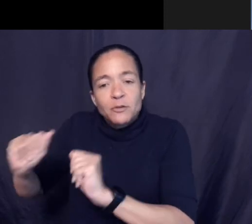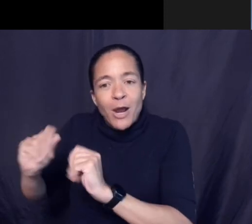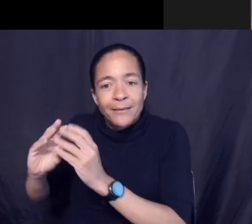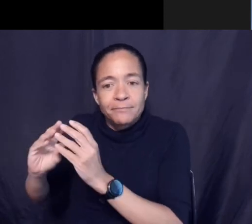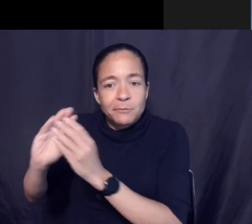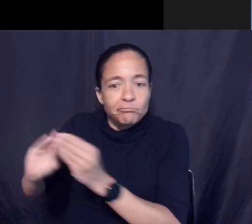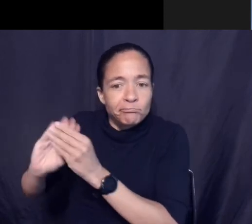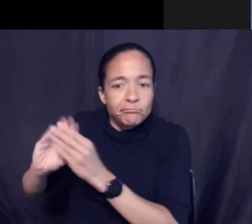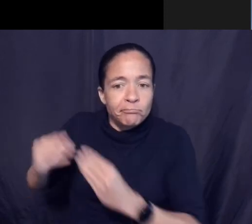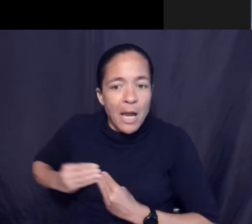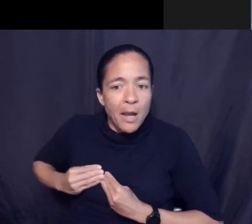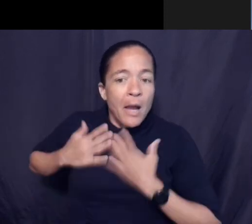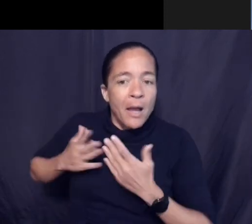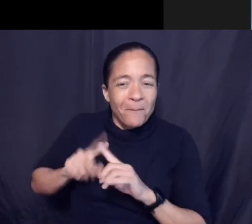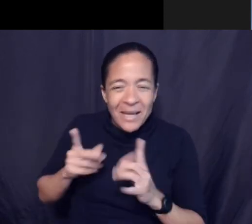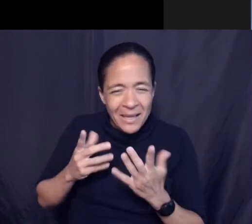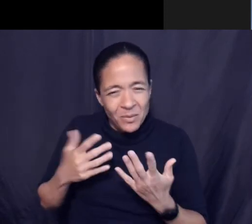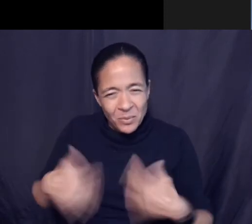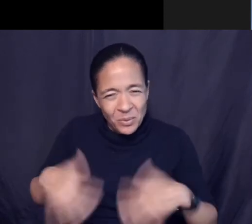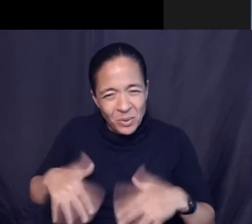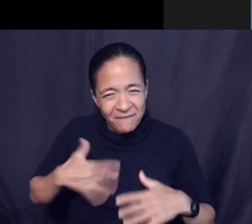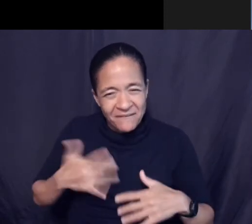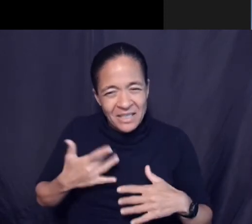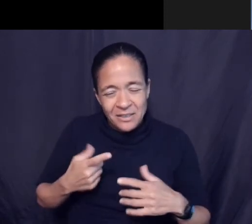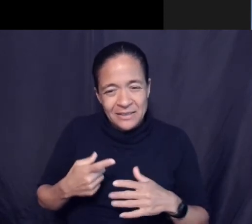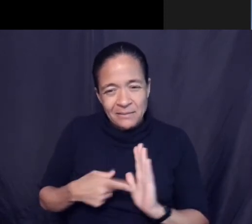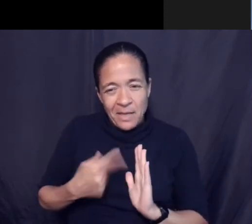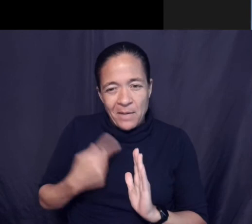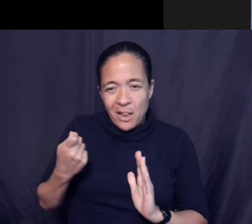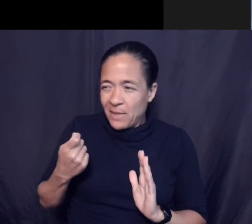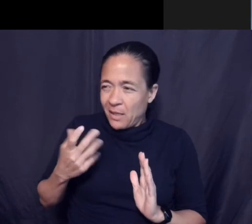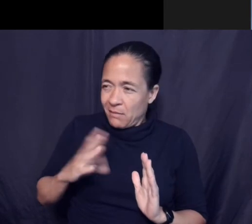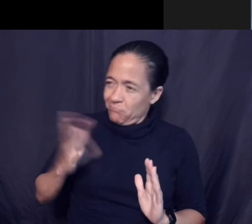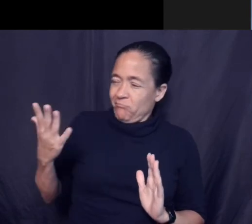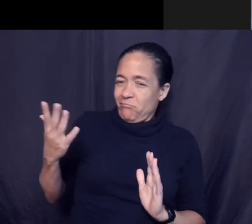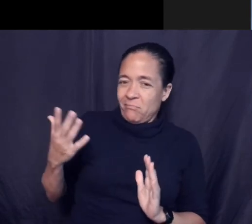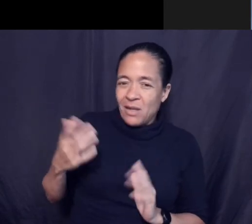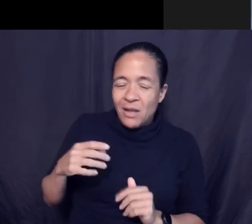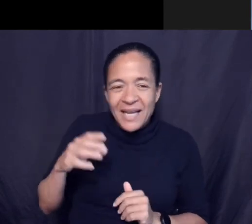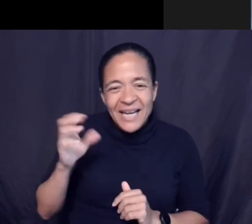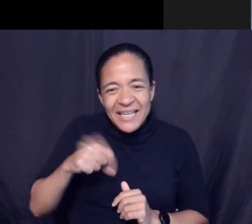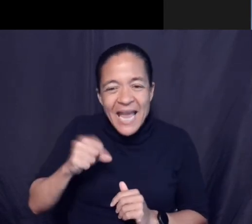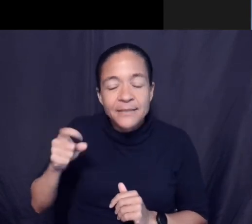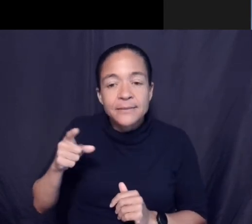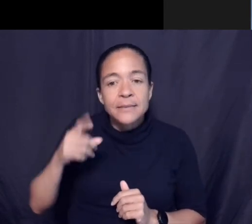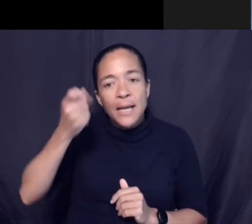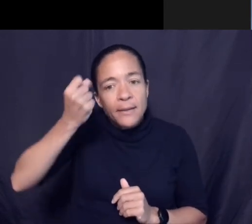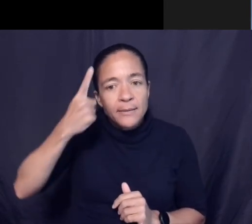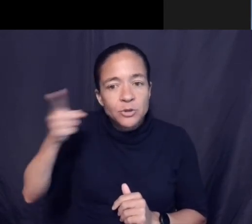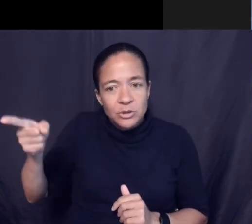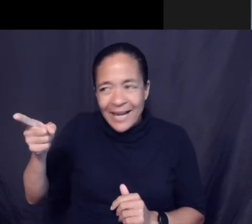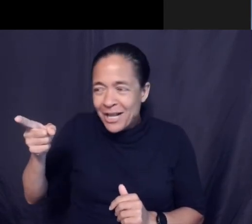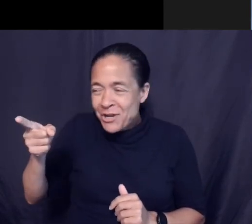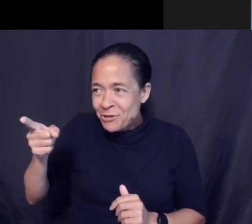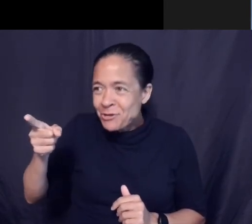been hard for us. Does anybody else have any thoughts on like things that people have said to you, maybe well-intentioned things that people